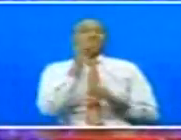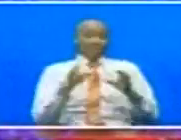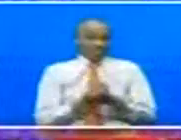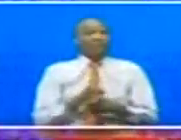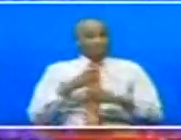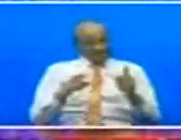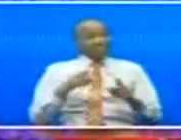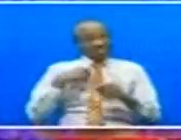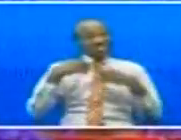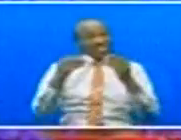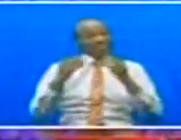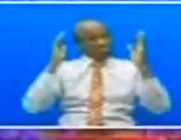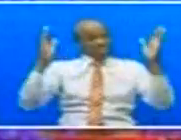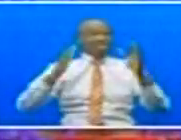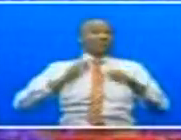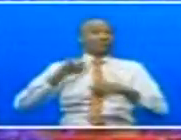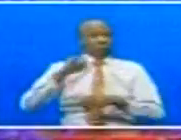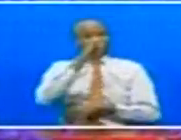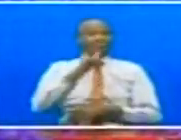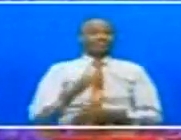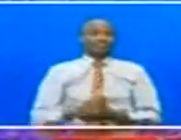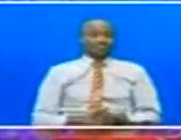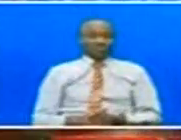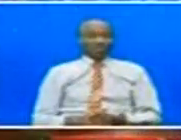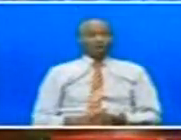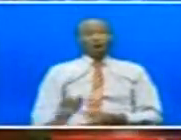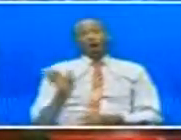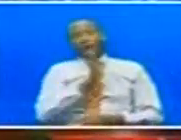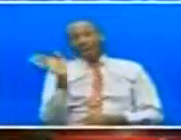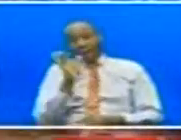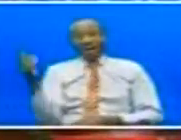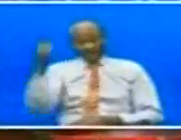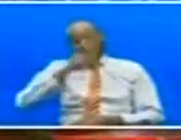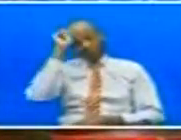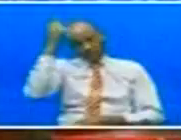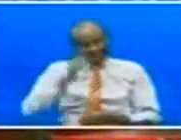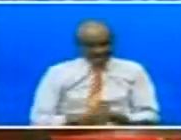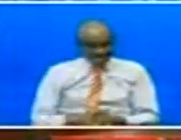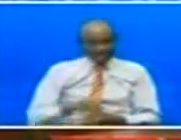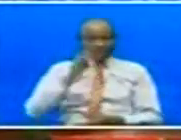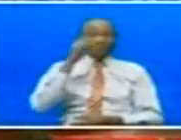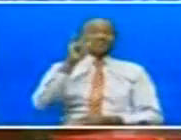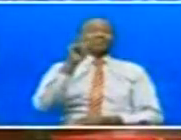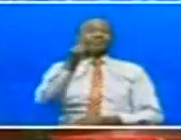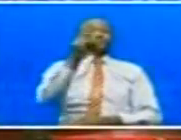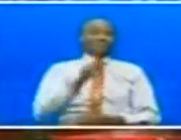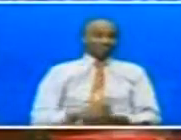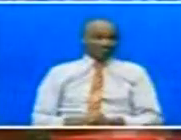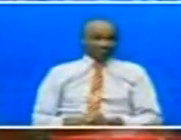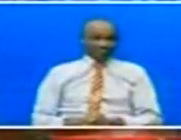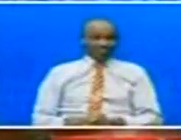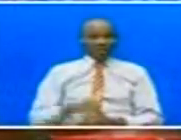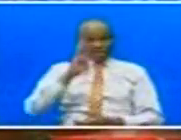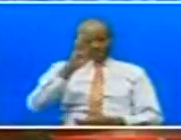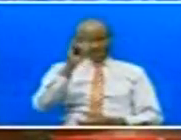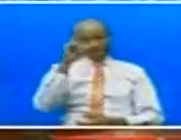plane. Yeah, yeah. We can get him a bigger plane. All right, Obama coming to Kenya, folks. Betty, first Bill Clinton's coming this